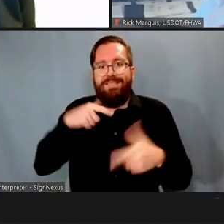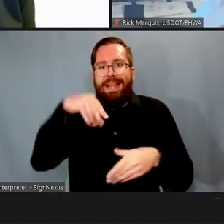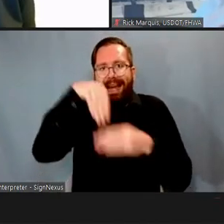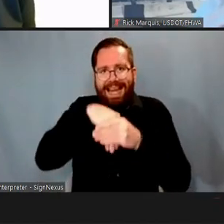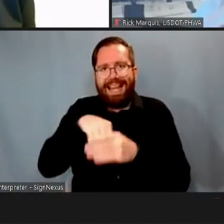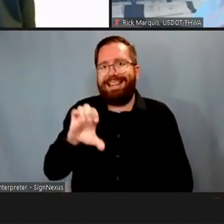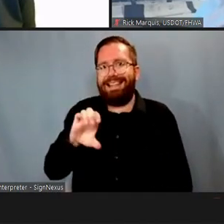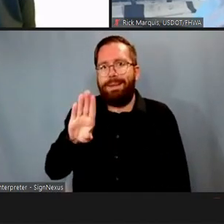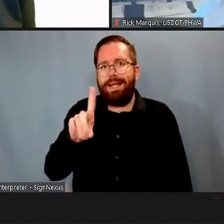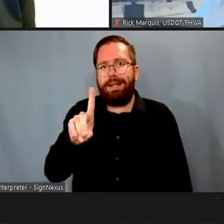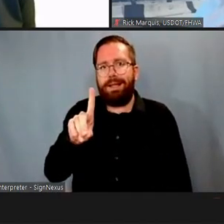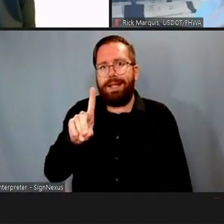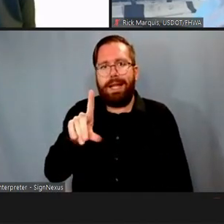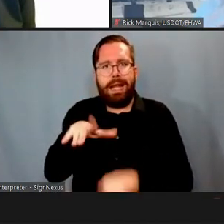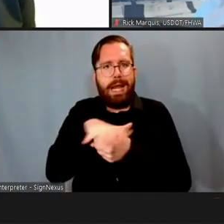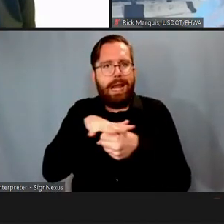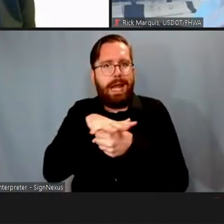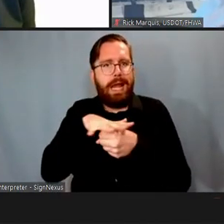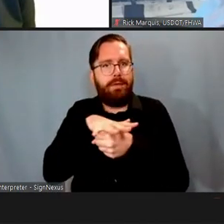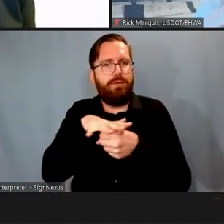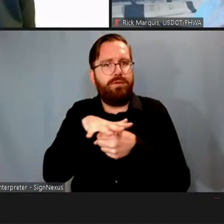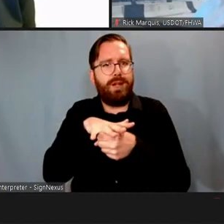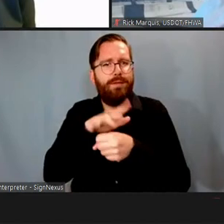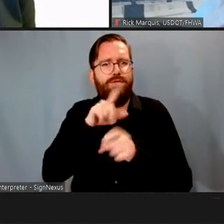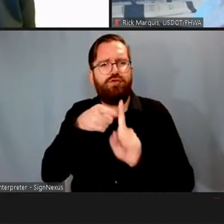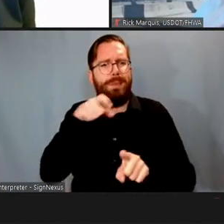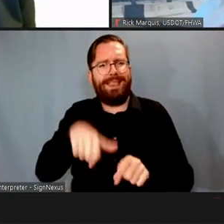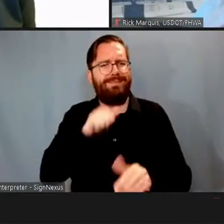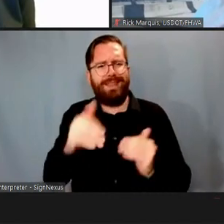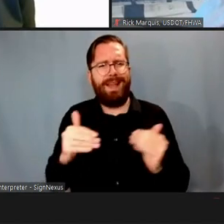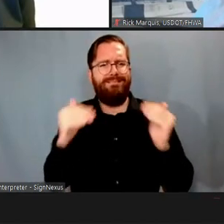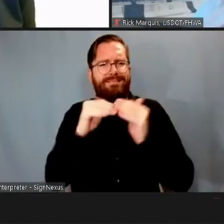zone from this unfair tax